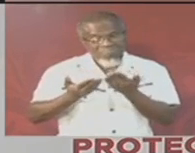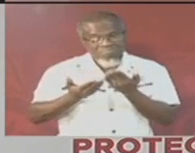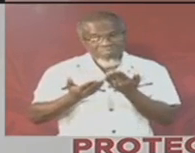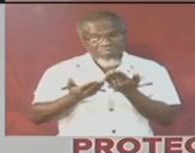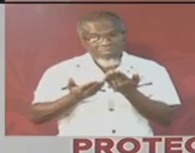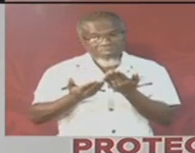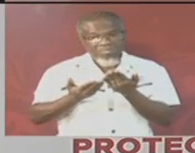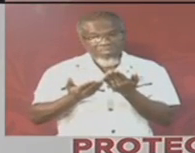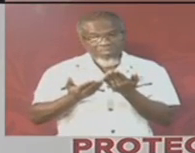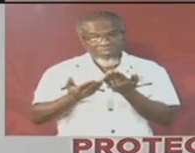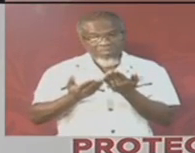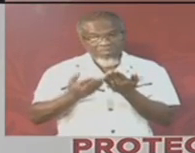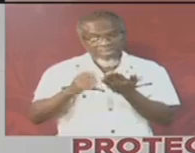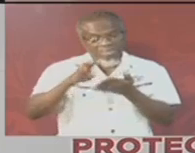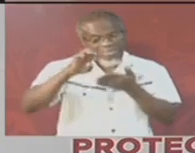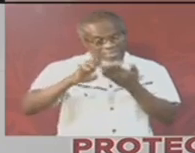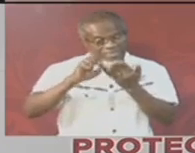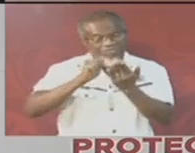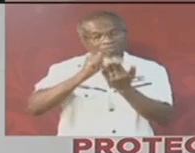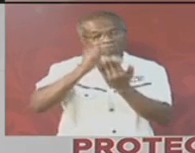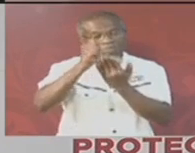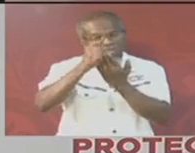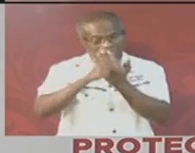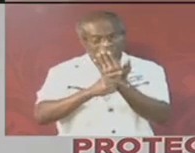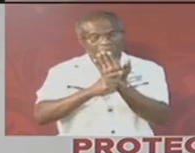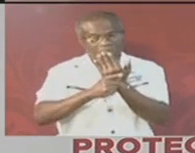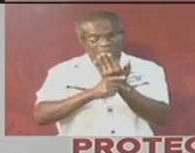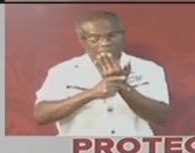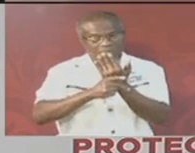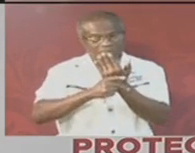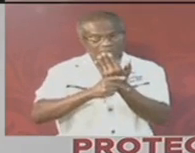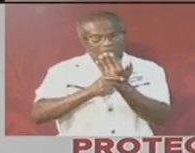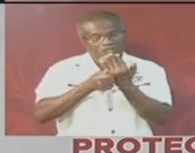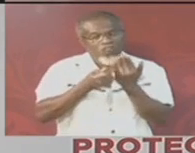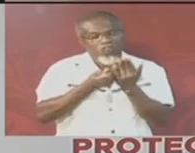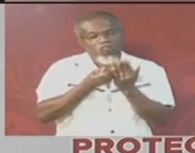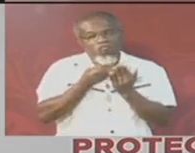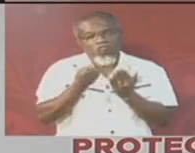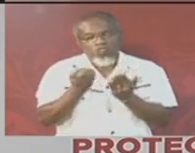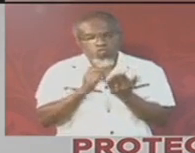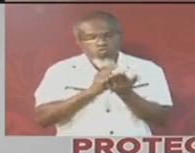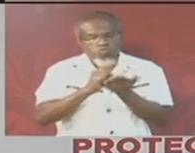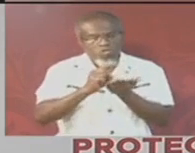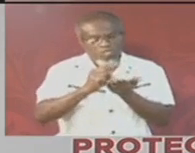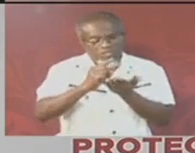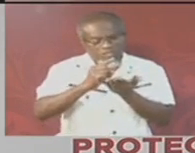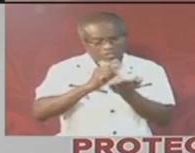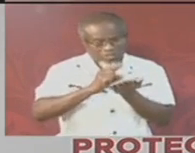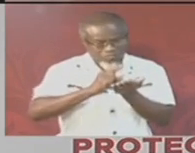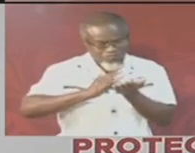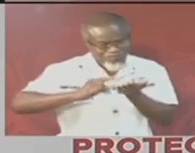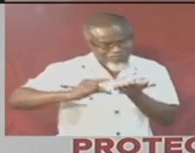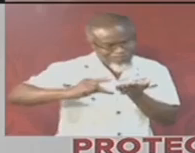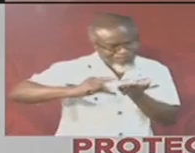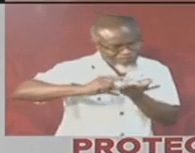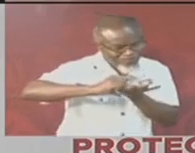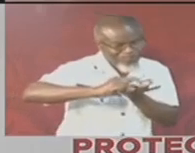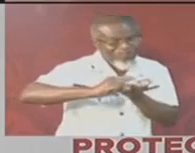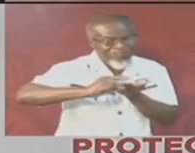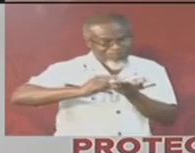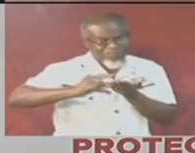keep our fingers crossed, by the end of April, which is a mere week and a half away. So that is a